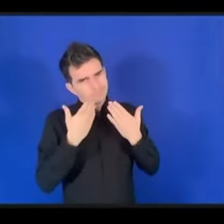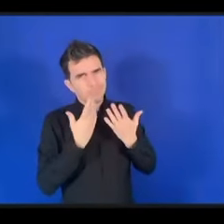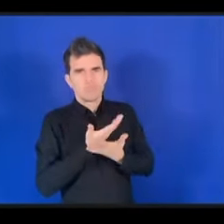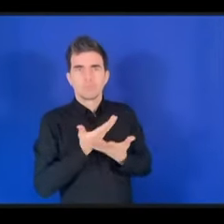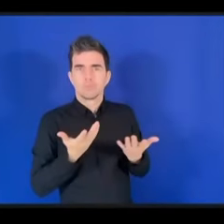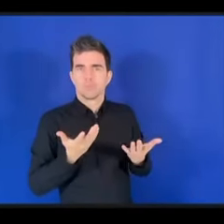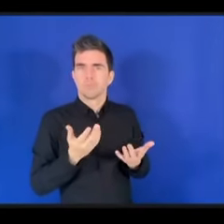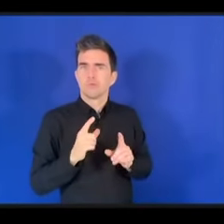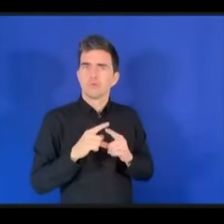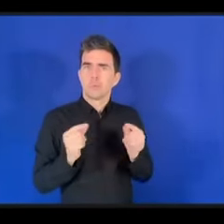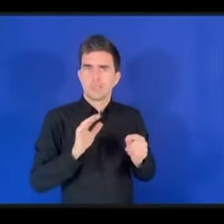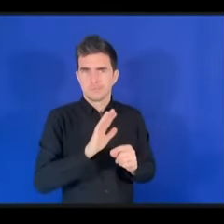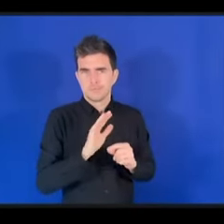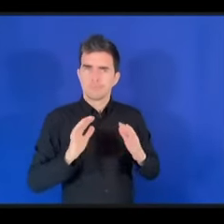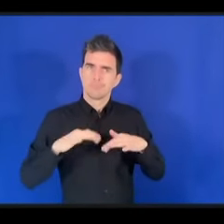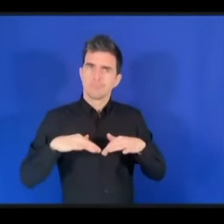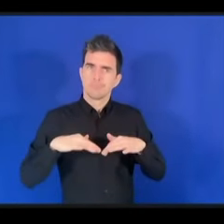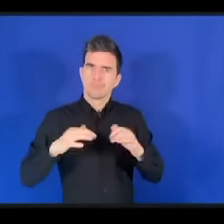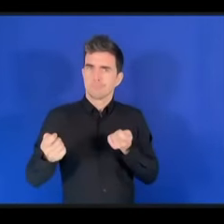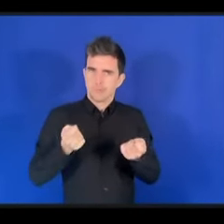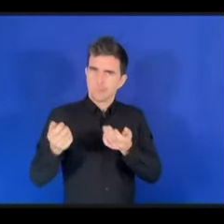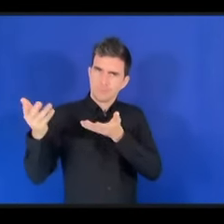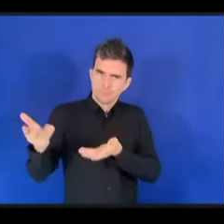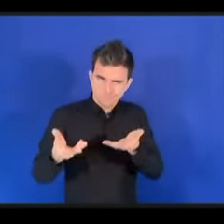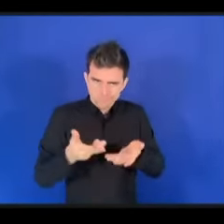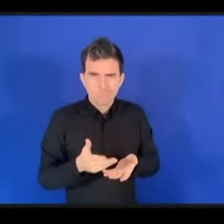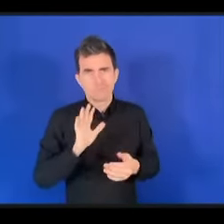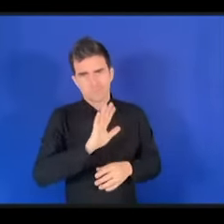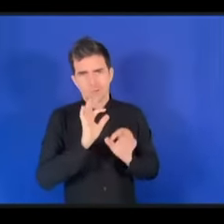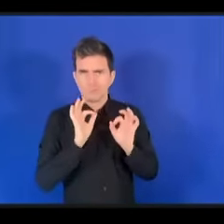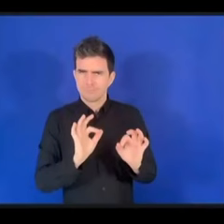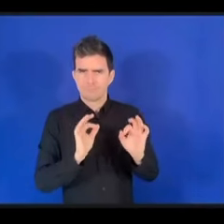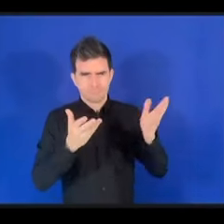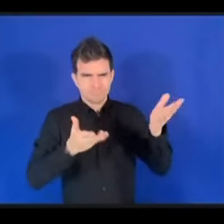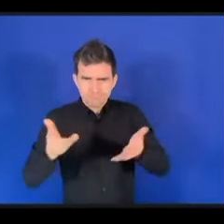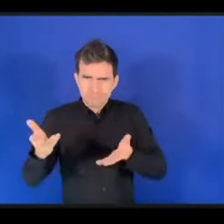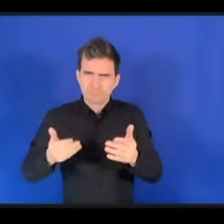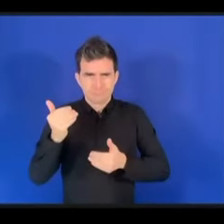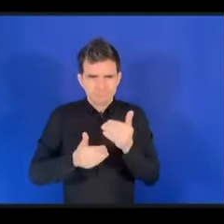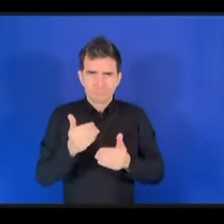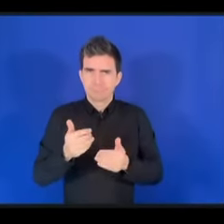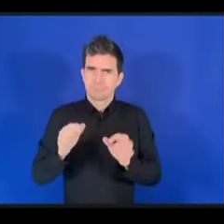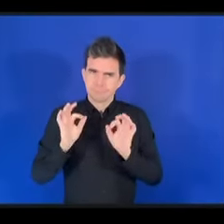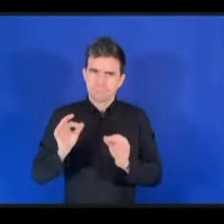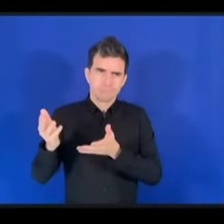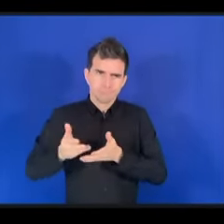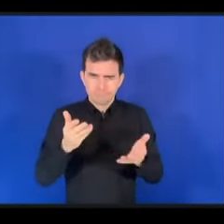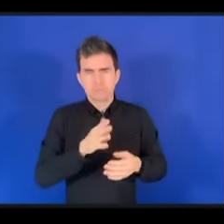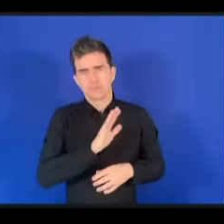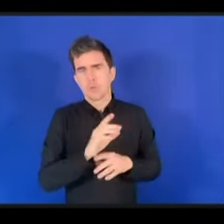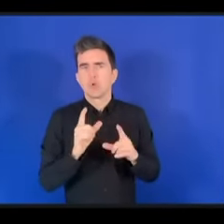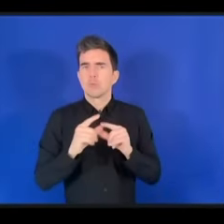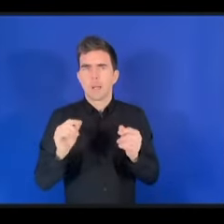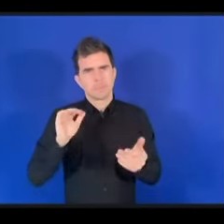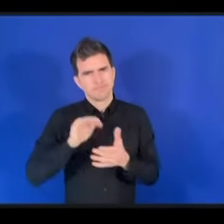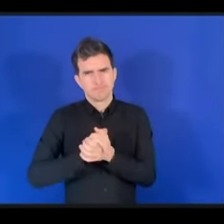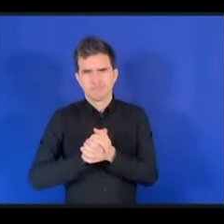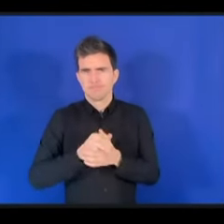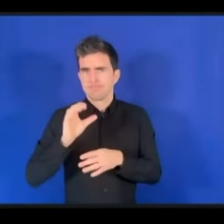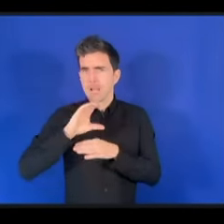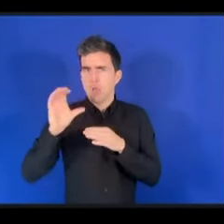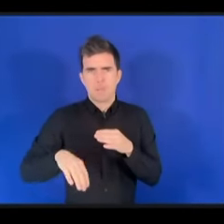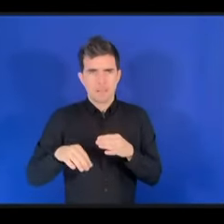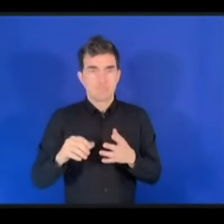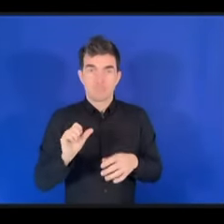been a friend of the Caribbean, and in fact, the first time I came to Japan more than 20 years ago, it was with the support of the